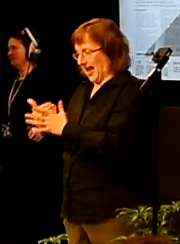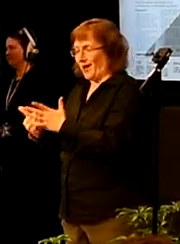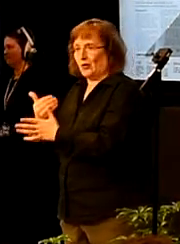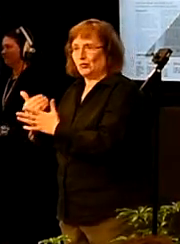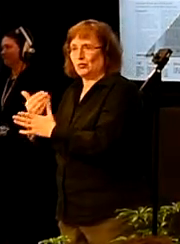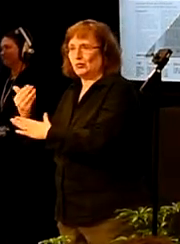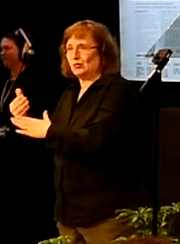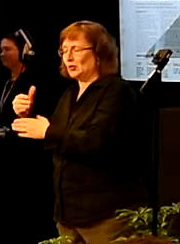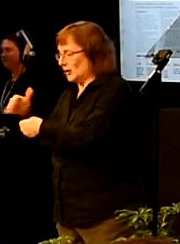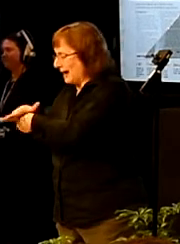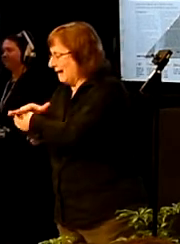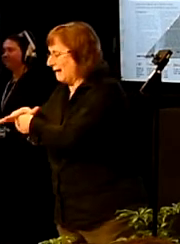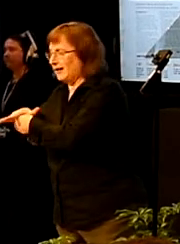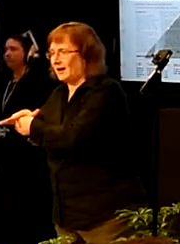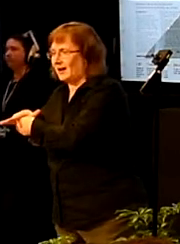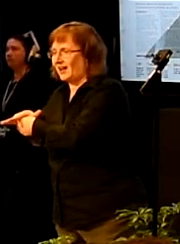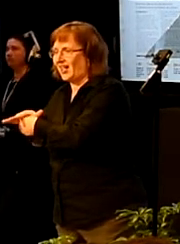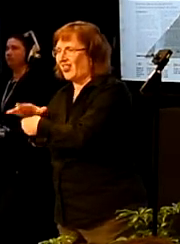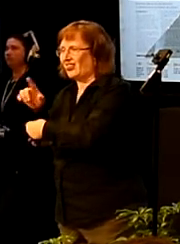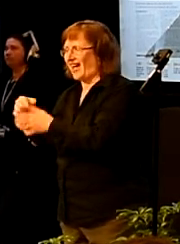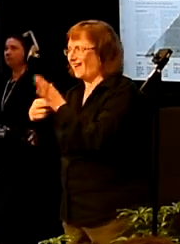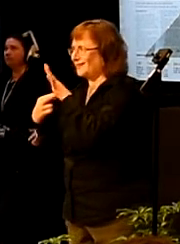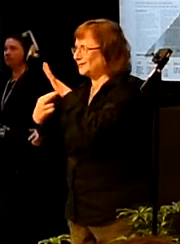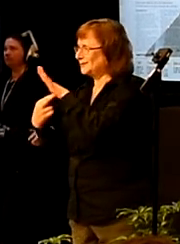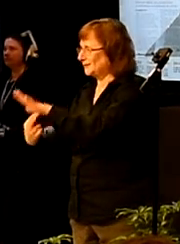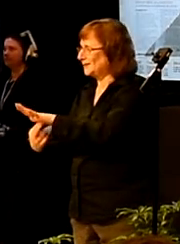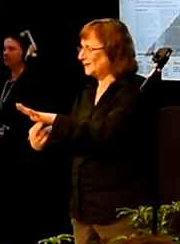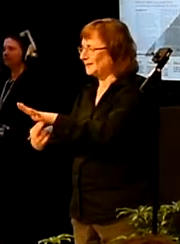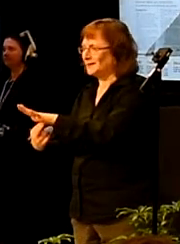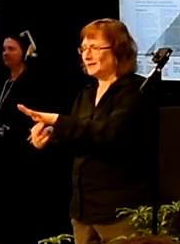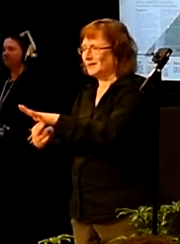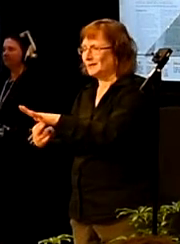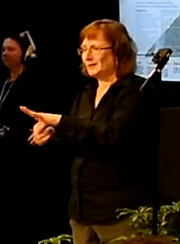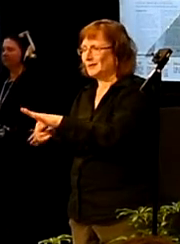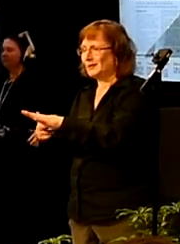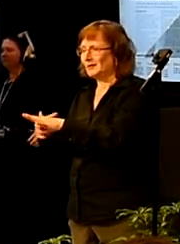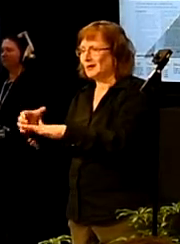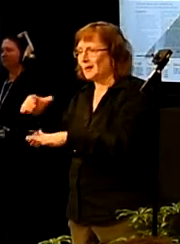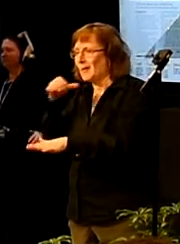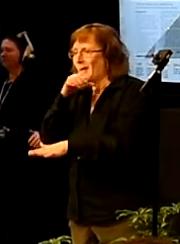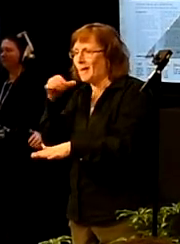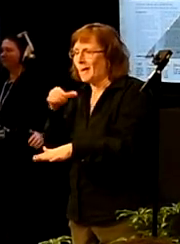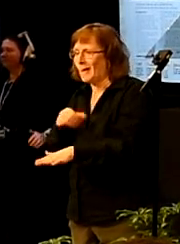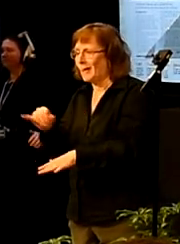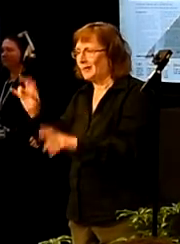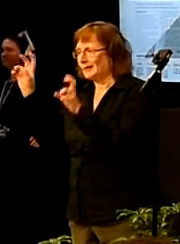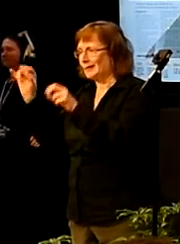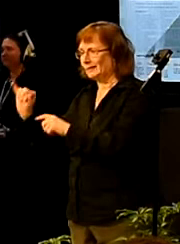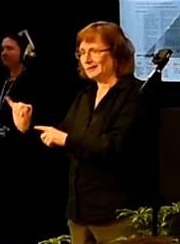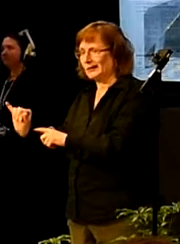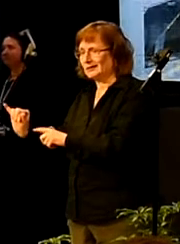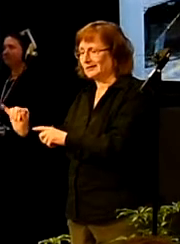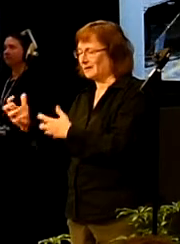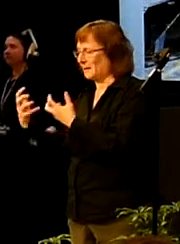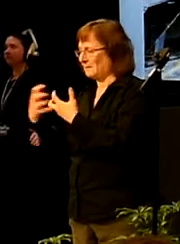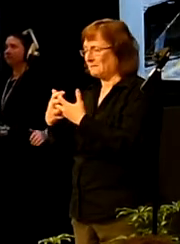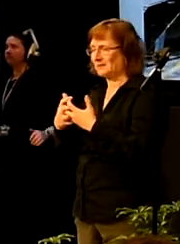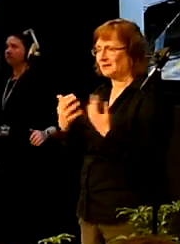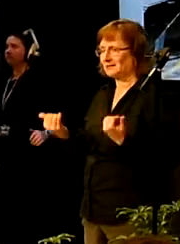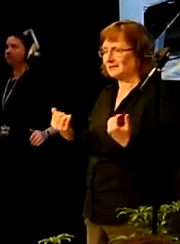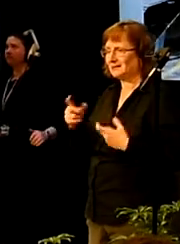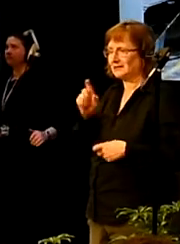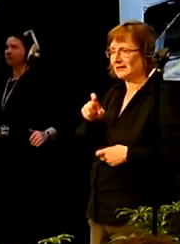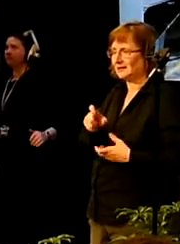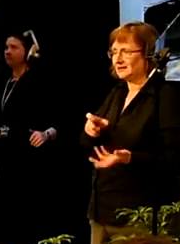neighborhood. This exhibits how aging infrastructure is a mismatch for the 21st century needs.